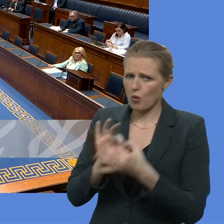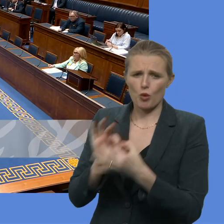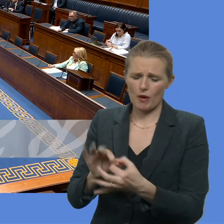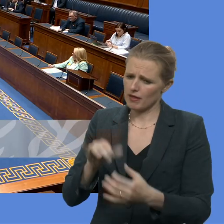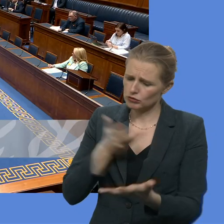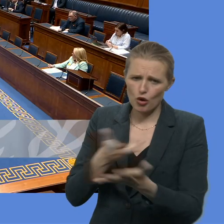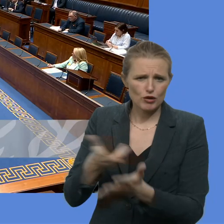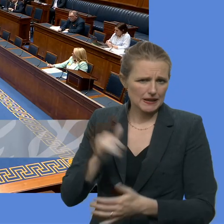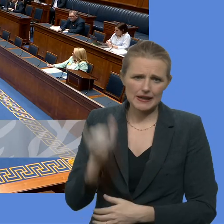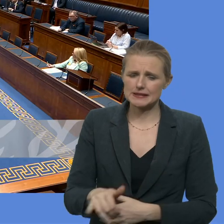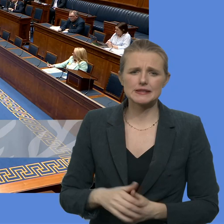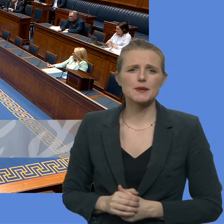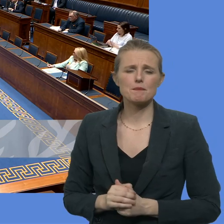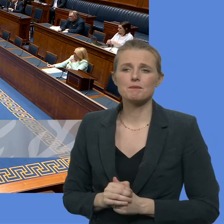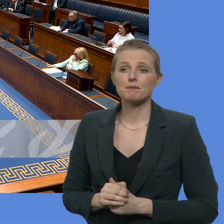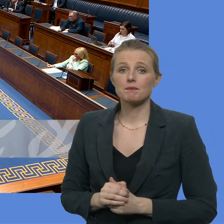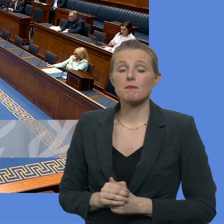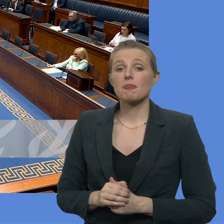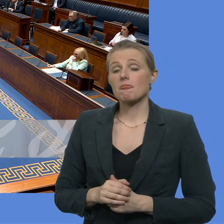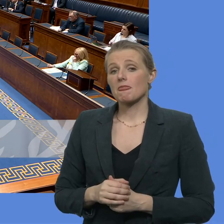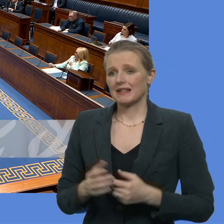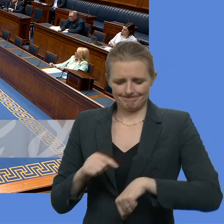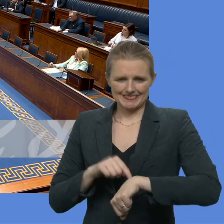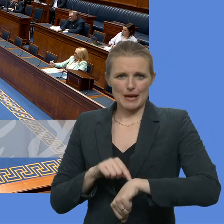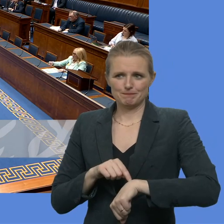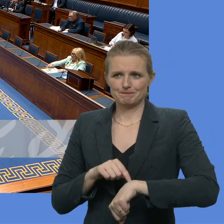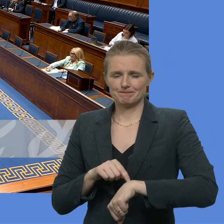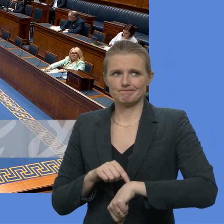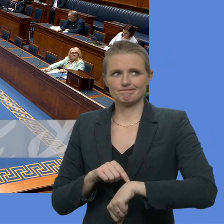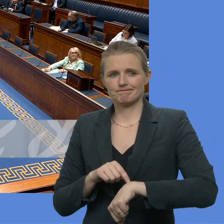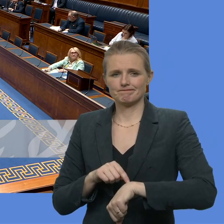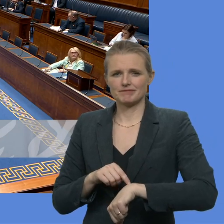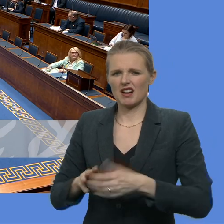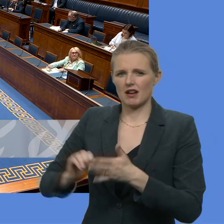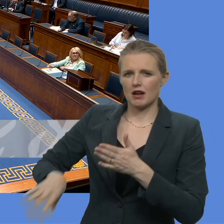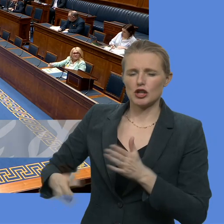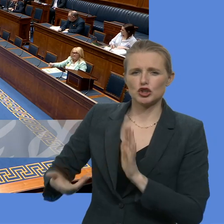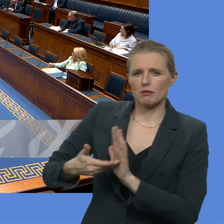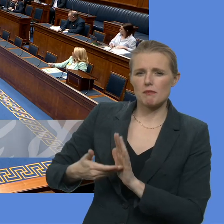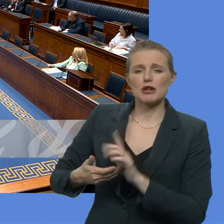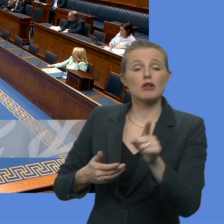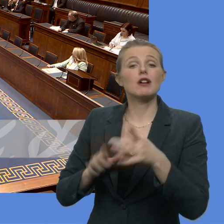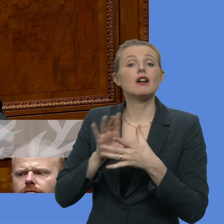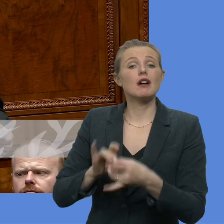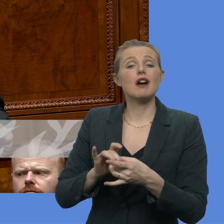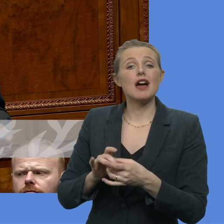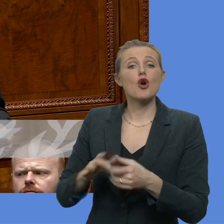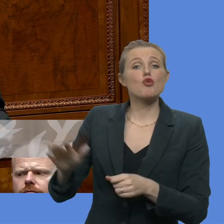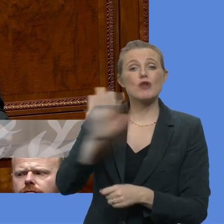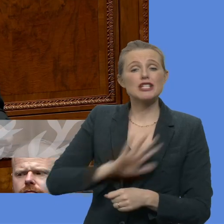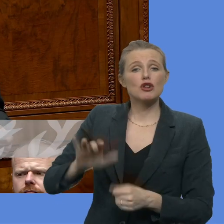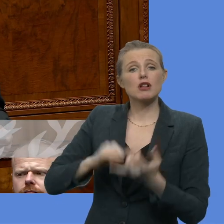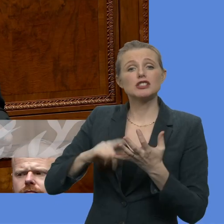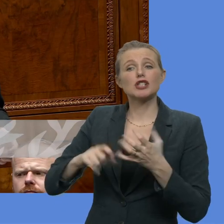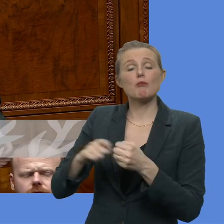Chambers. In the pressure of time, I'll move straight to the supplementary. It's in relation to the regional and sub-regional stadia